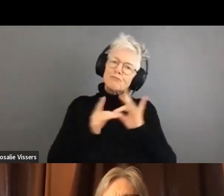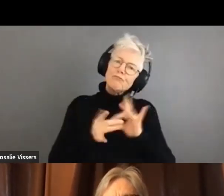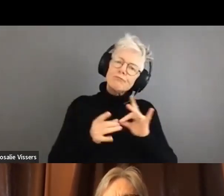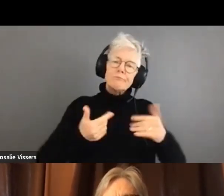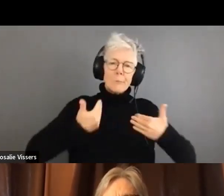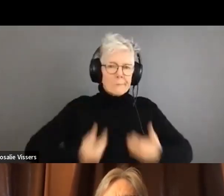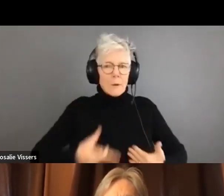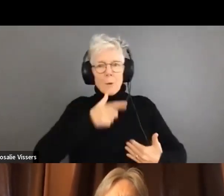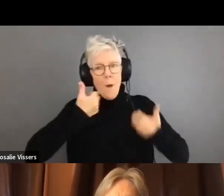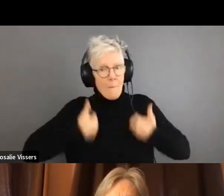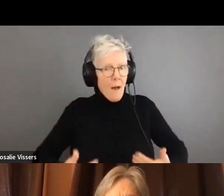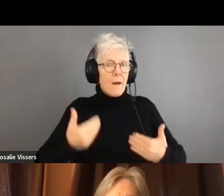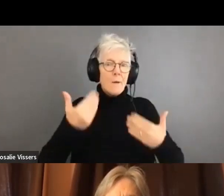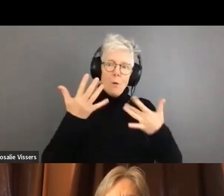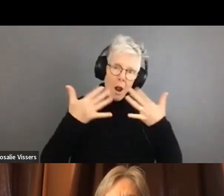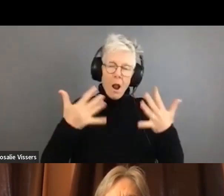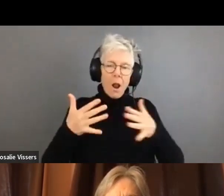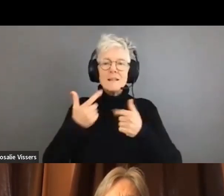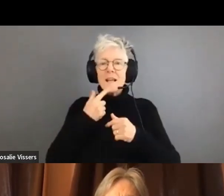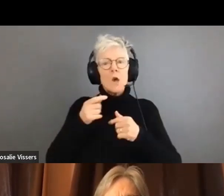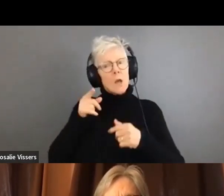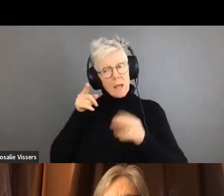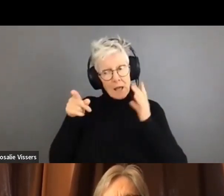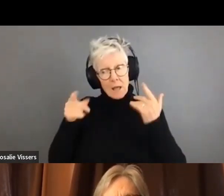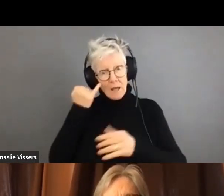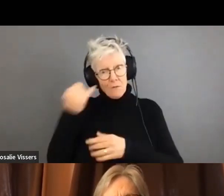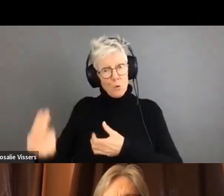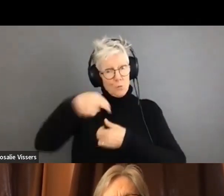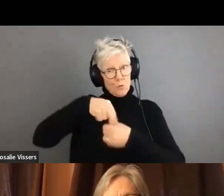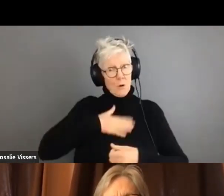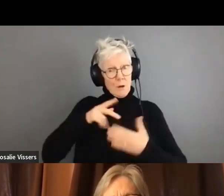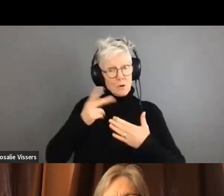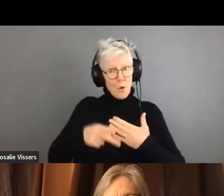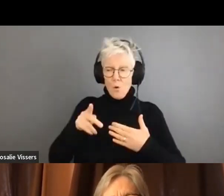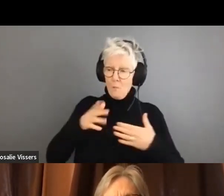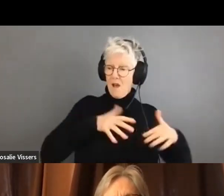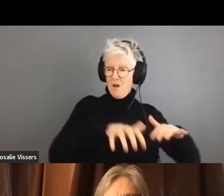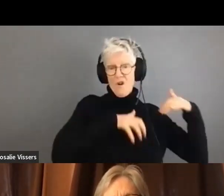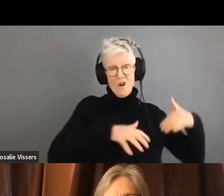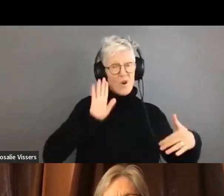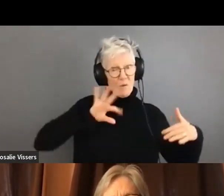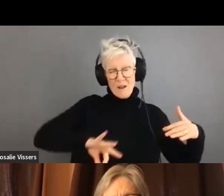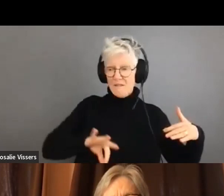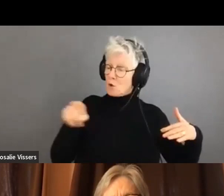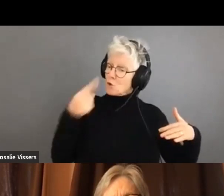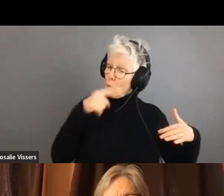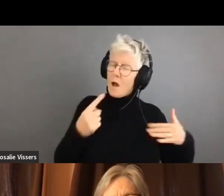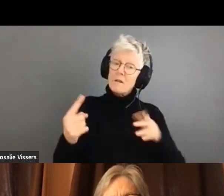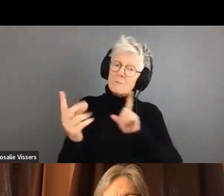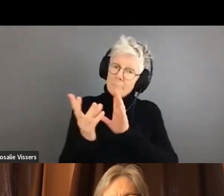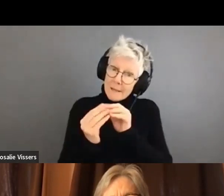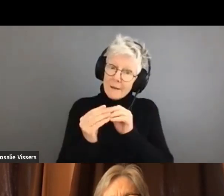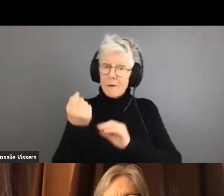hey, my audience would benefit from you being on the show. Would you be interested in having like an 11-minute meeting just